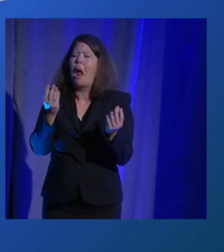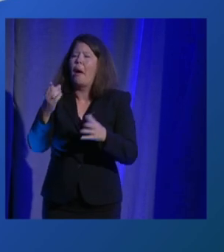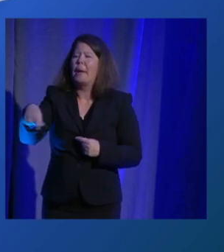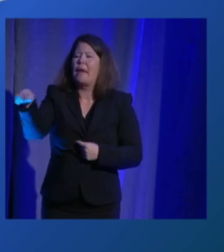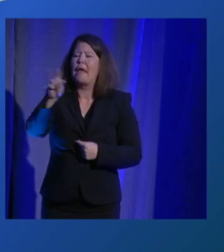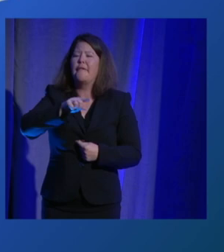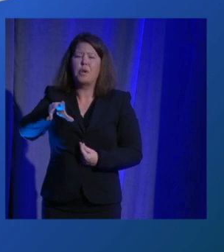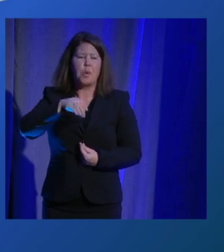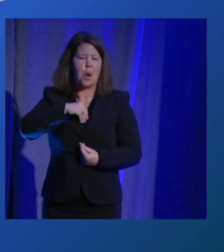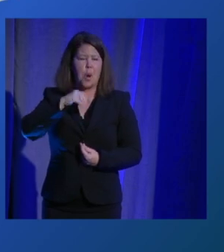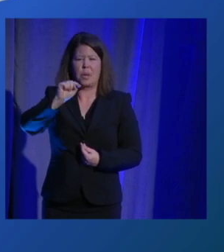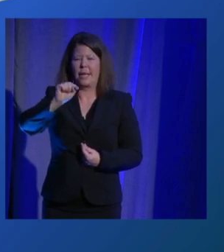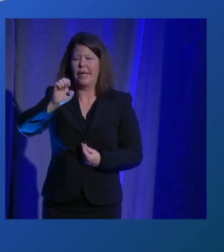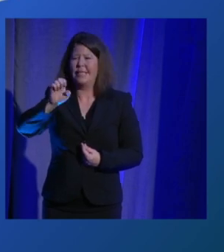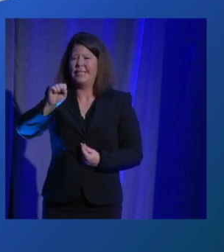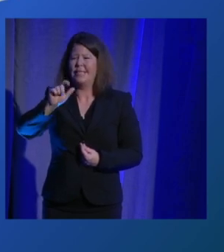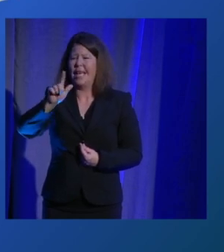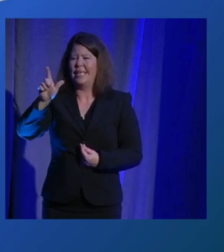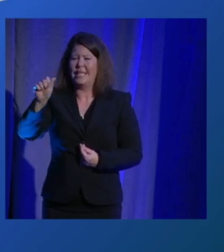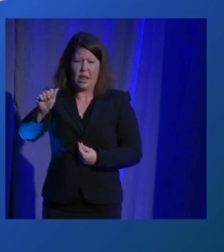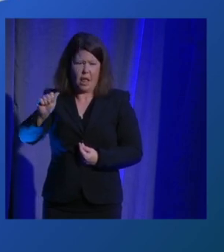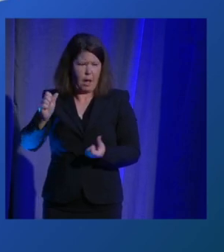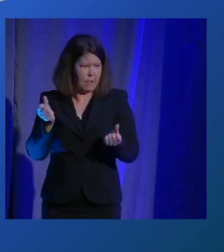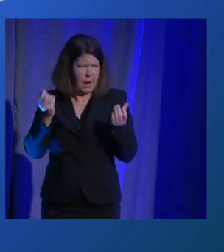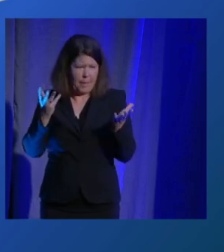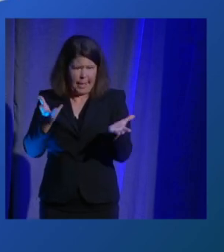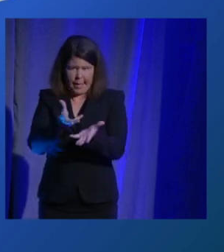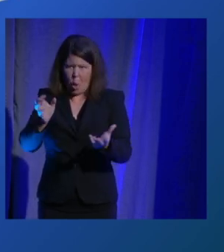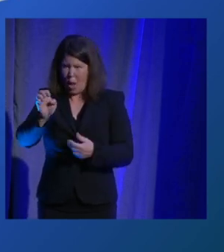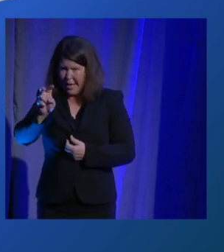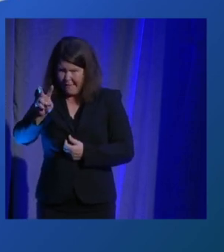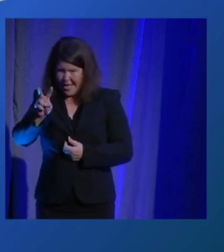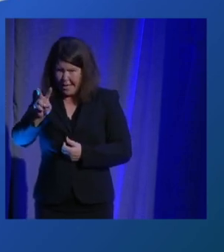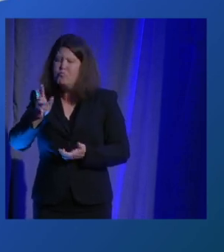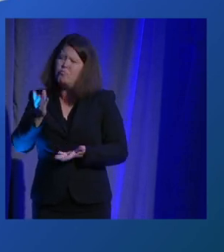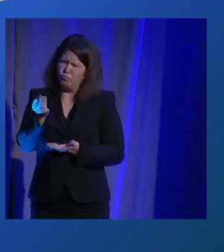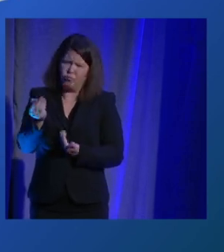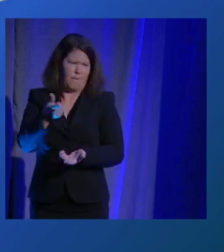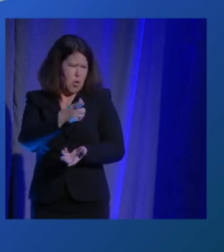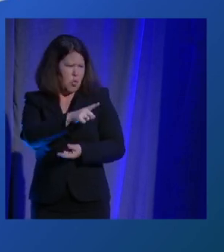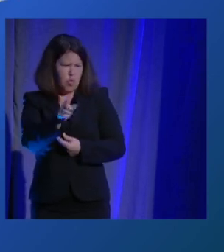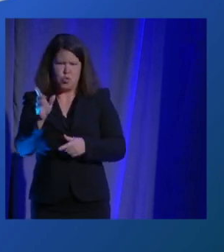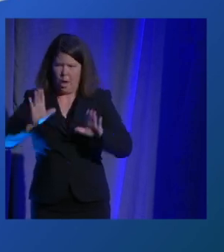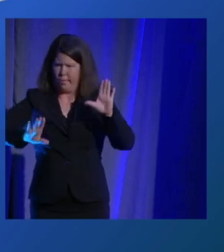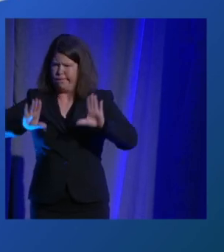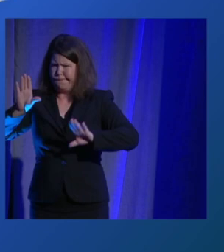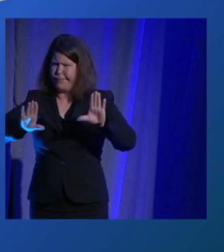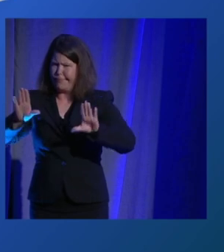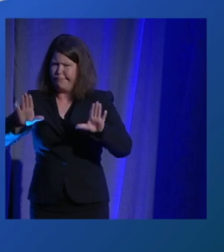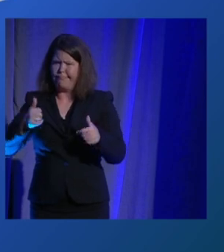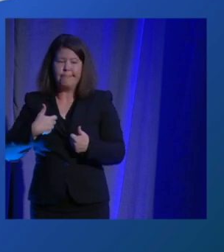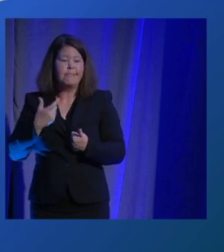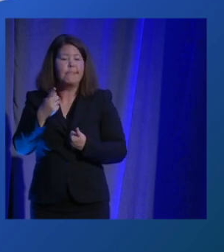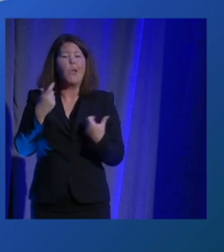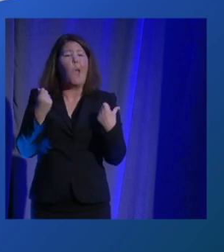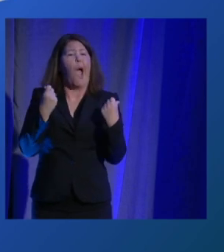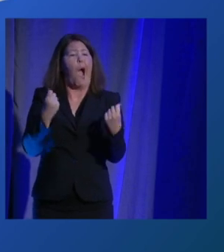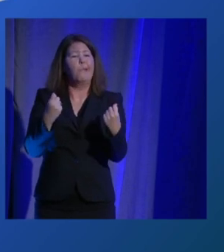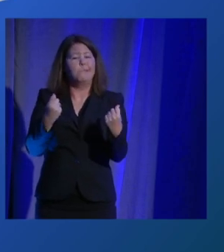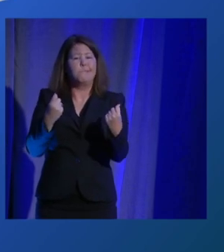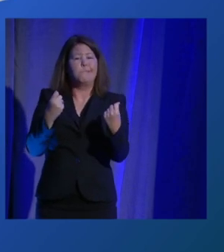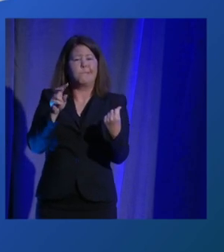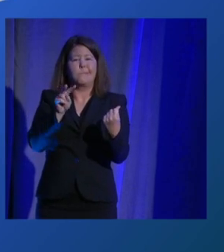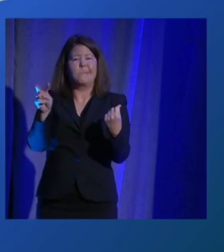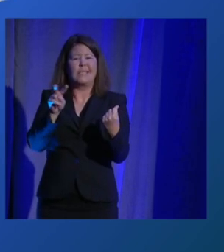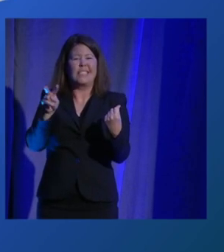Tesla or an EV raise your hand okay for those people you you know you're driving around you're looking at the screen when you should be